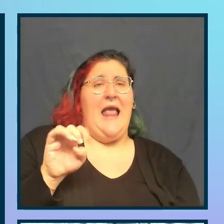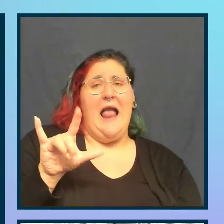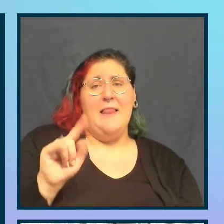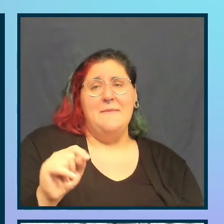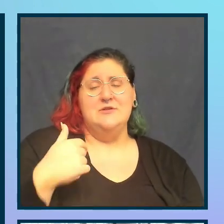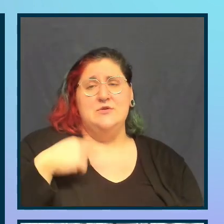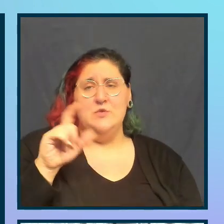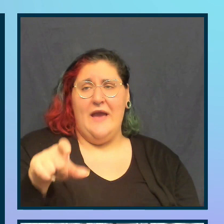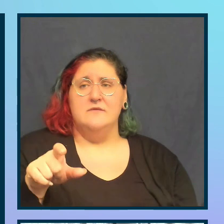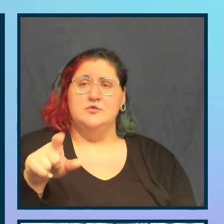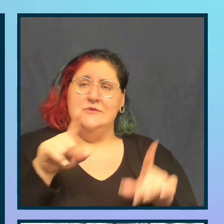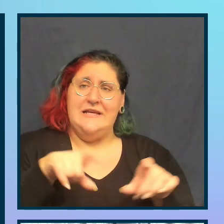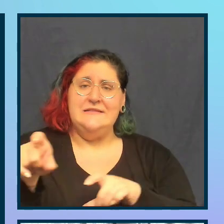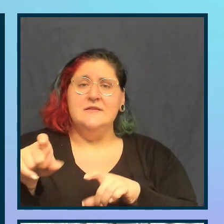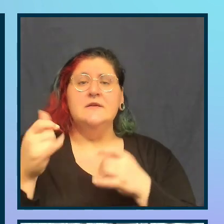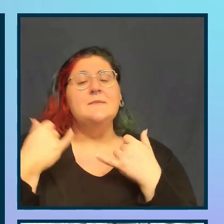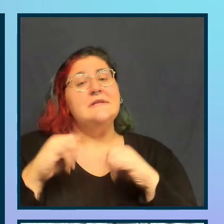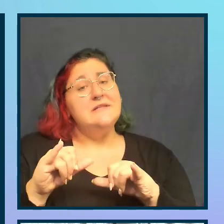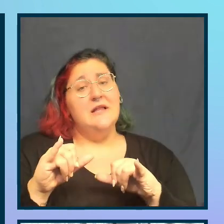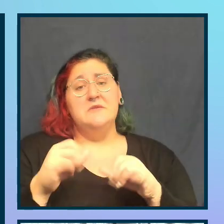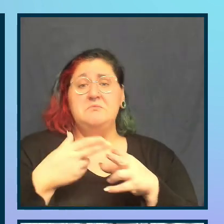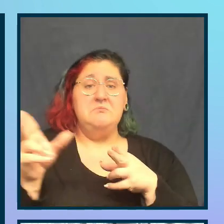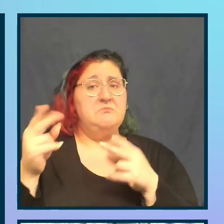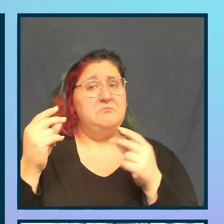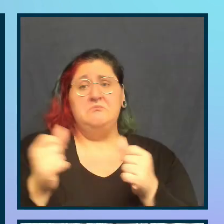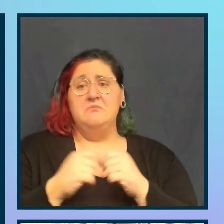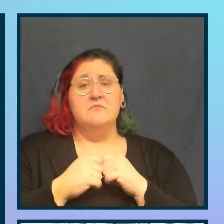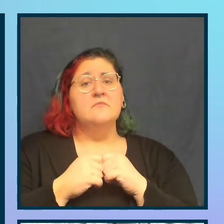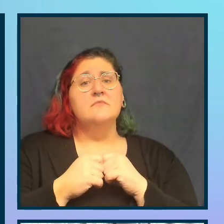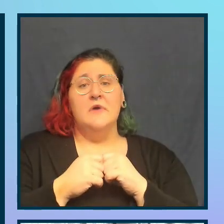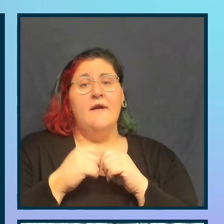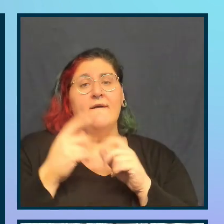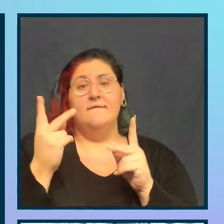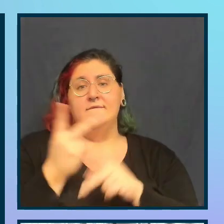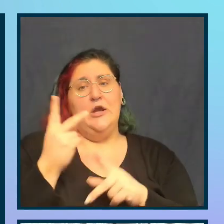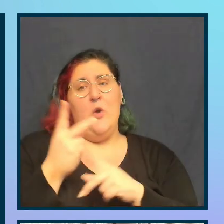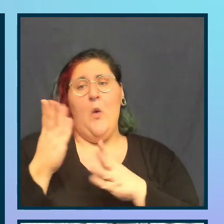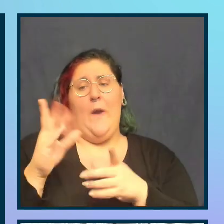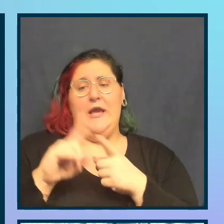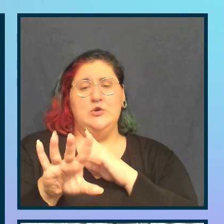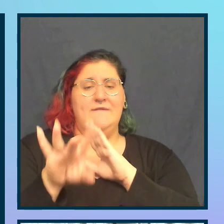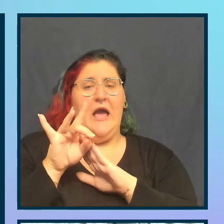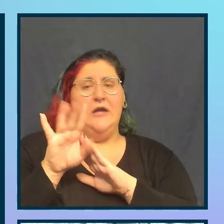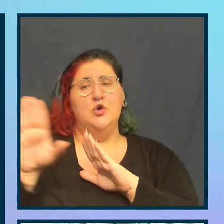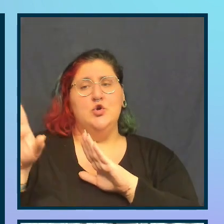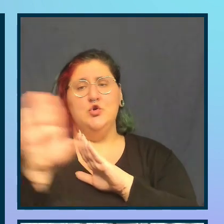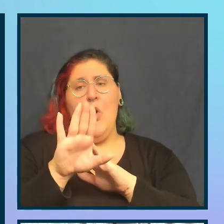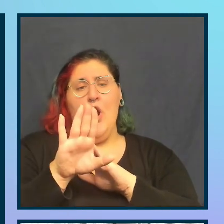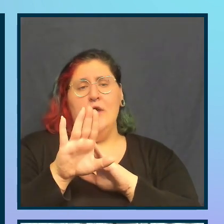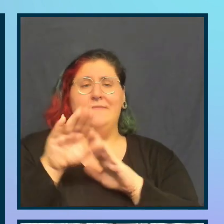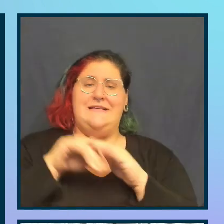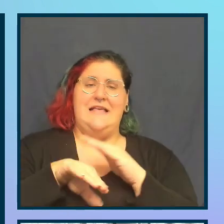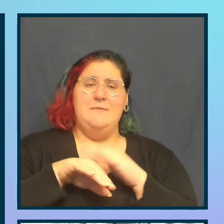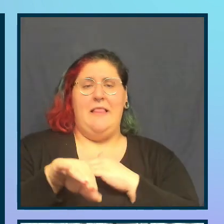still, it's somewhat short turnaround in order to find accessibility issues using these interactive guided tests. So